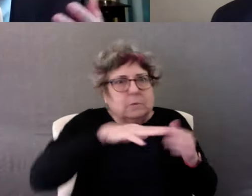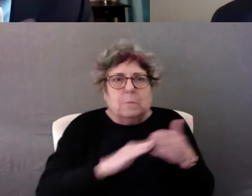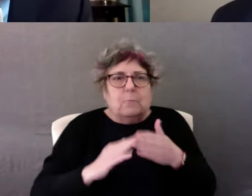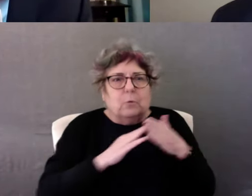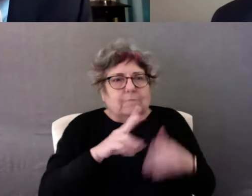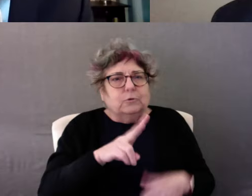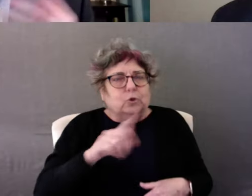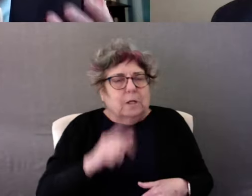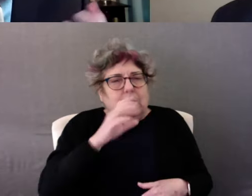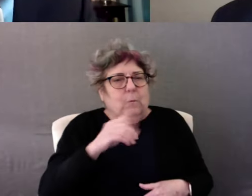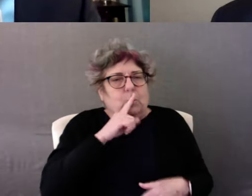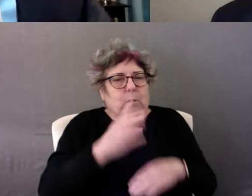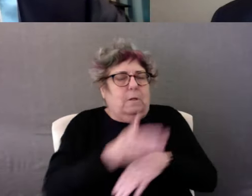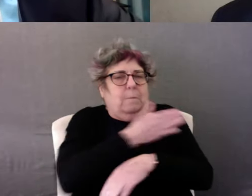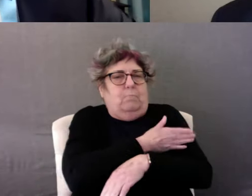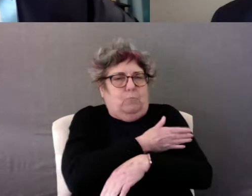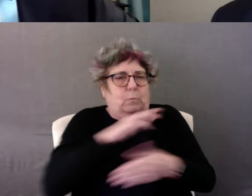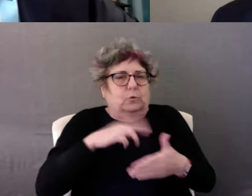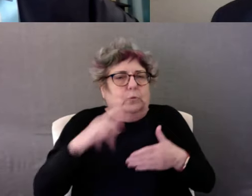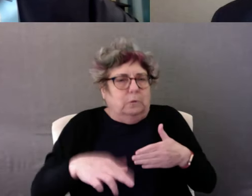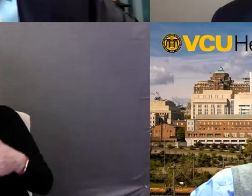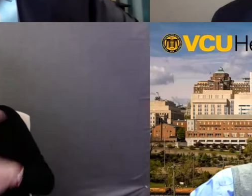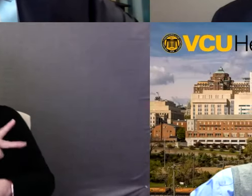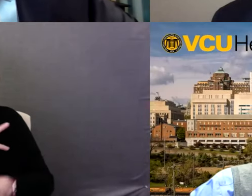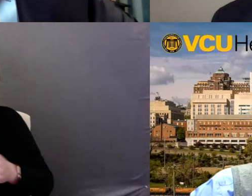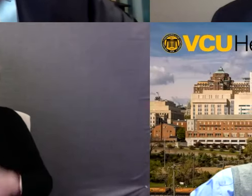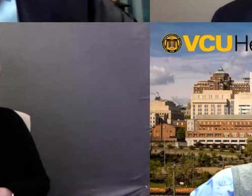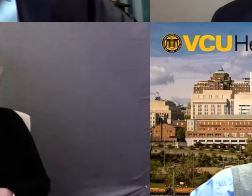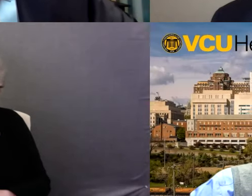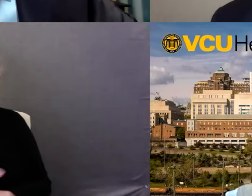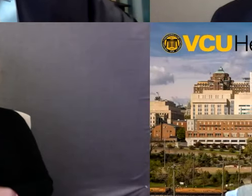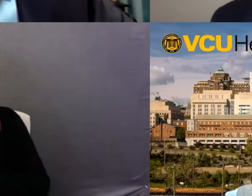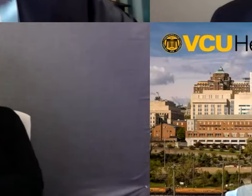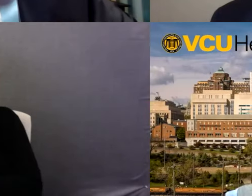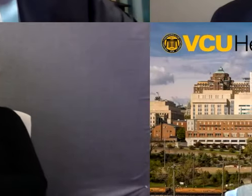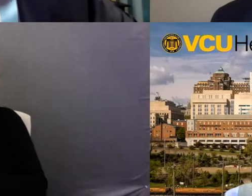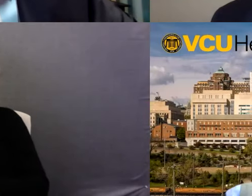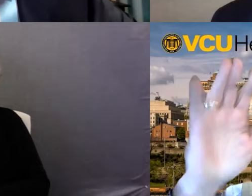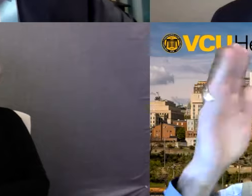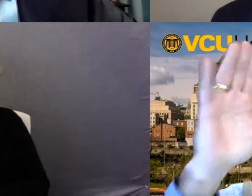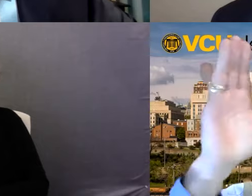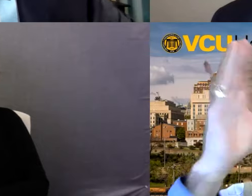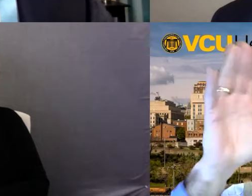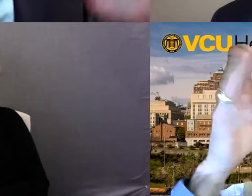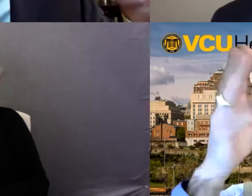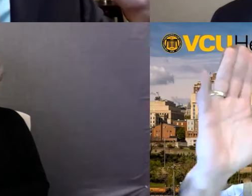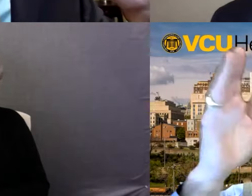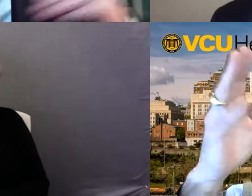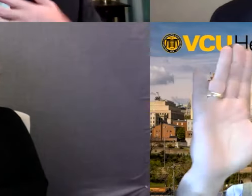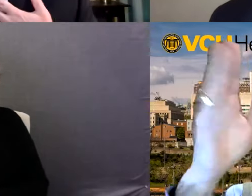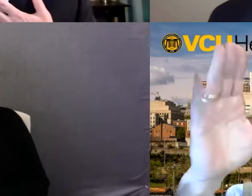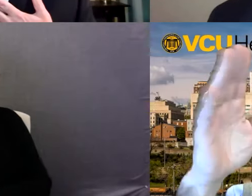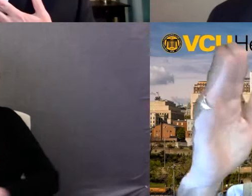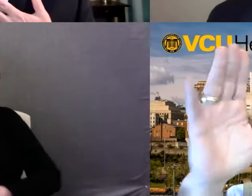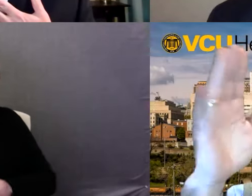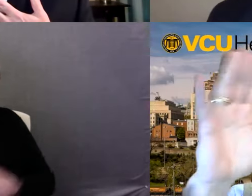improve outcomes for patients with cancer and patients with COVID. So I really appreciate the opportunity to do this, and I hope to do come back someday. Thank